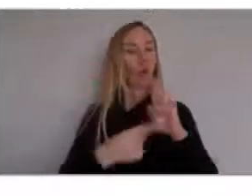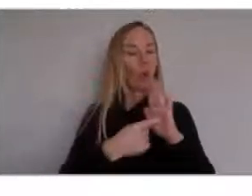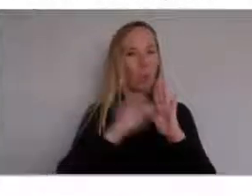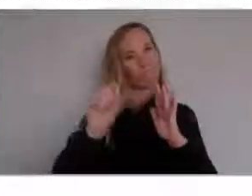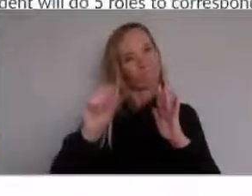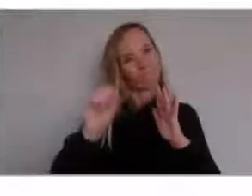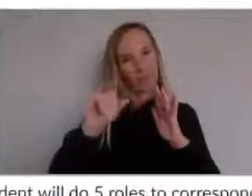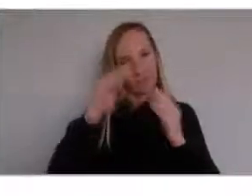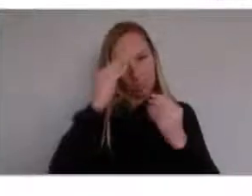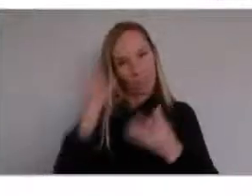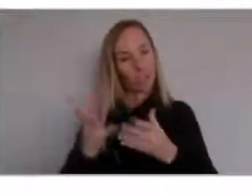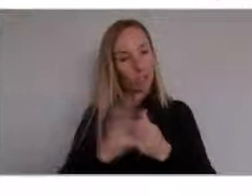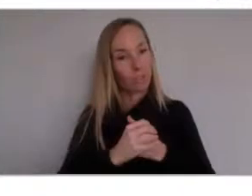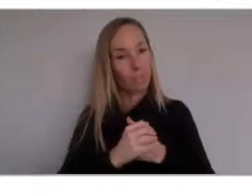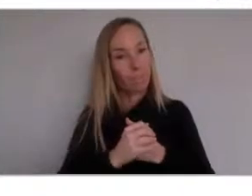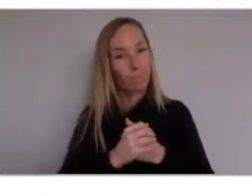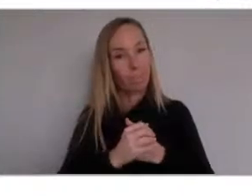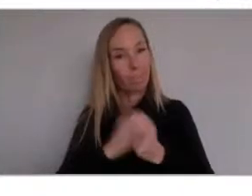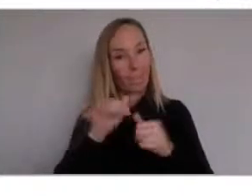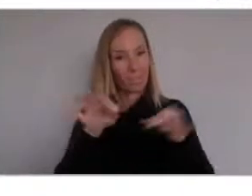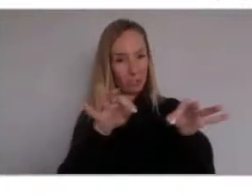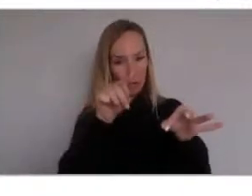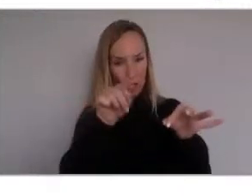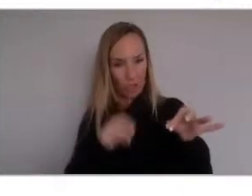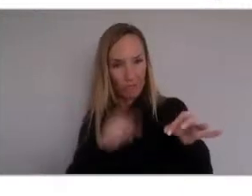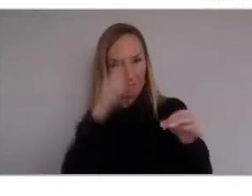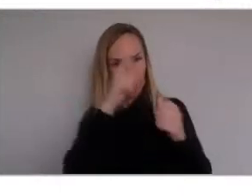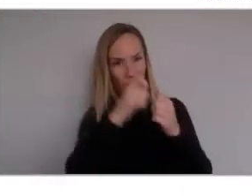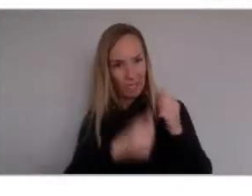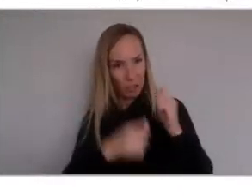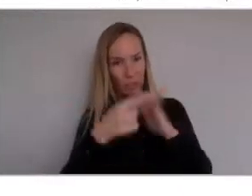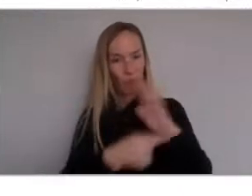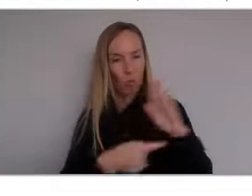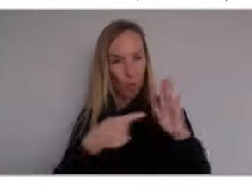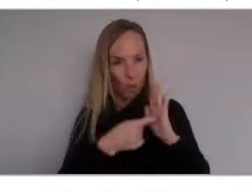that's great. So those are the instructions for each role.